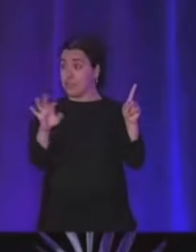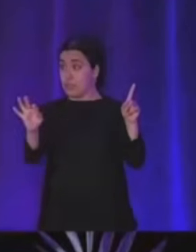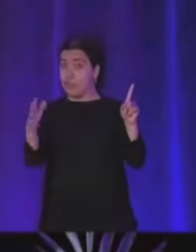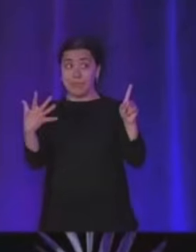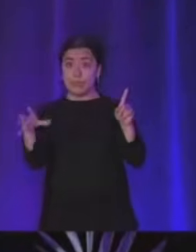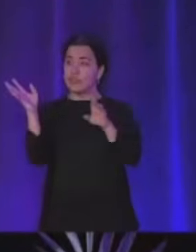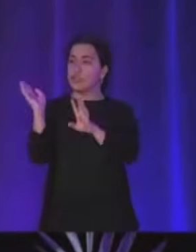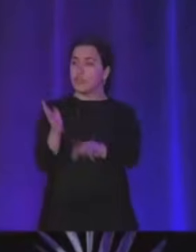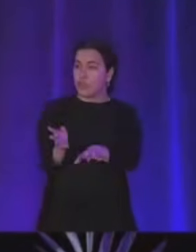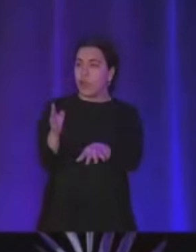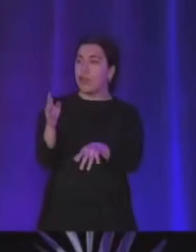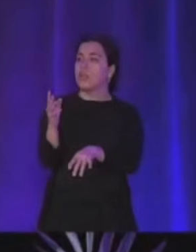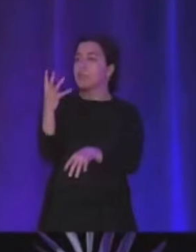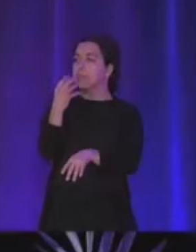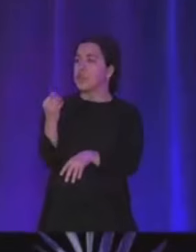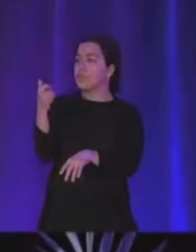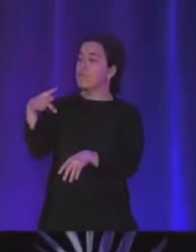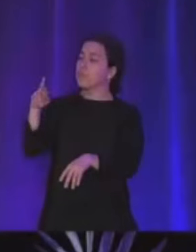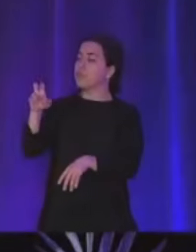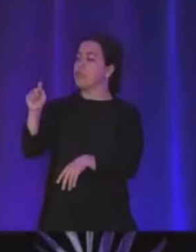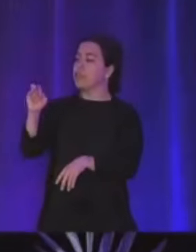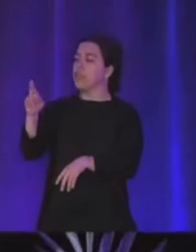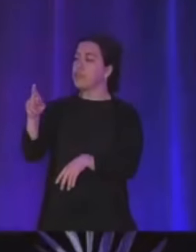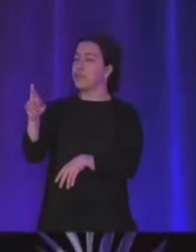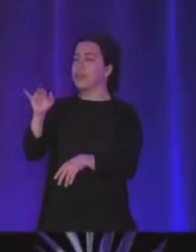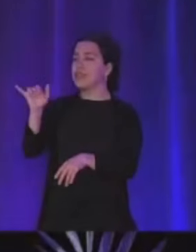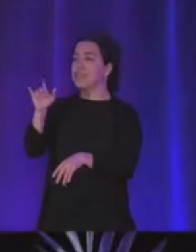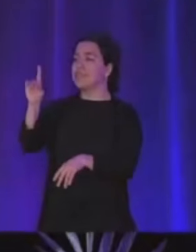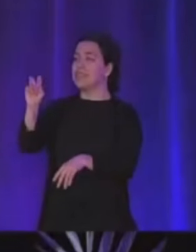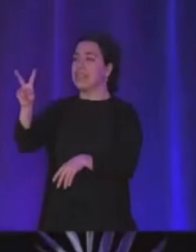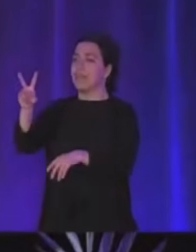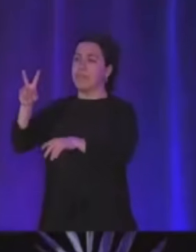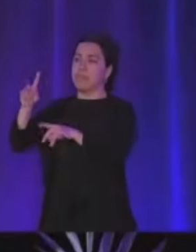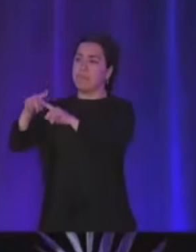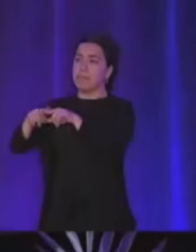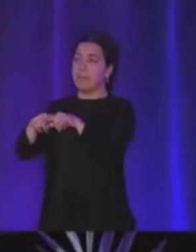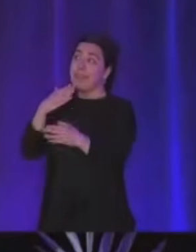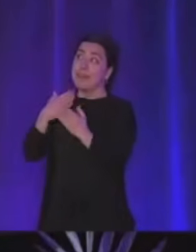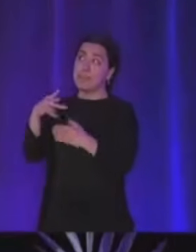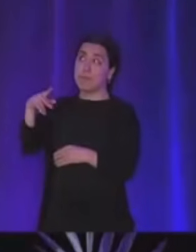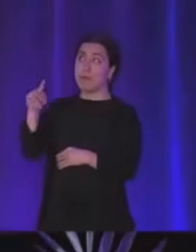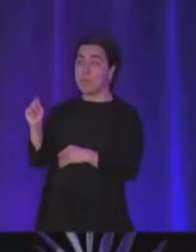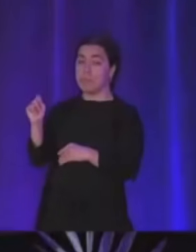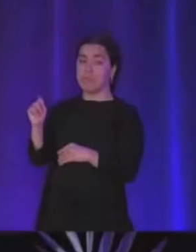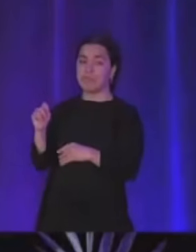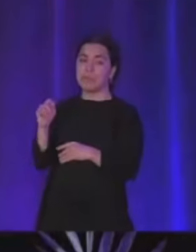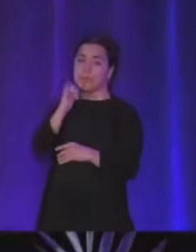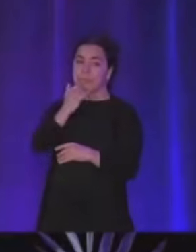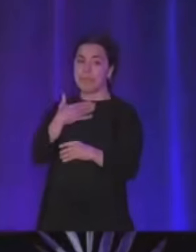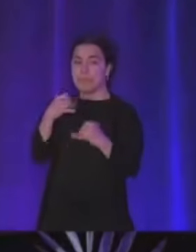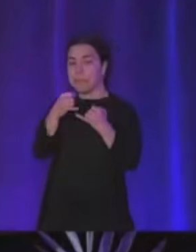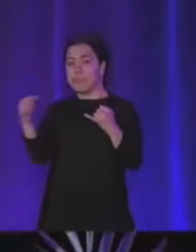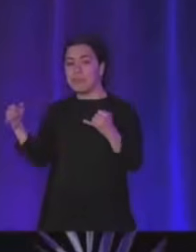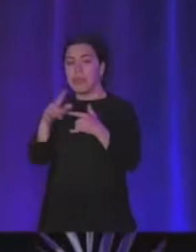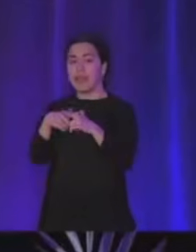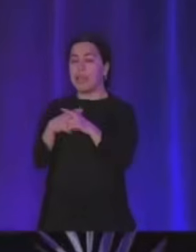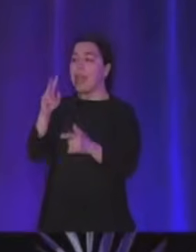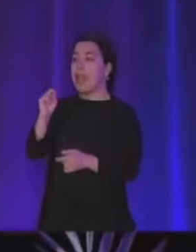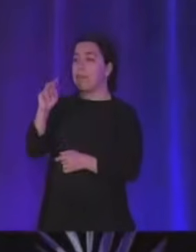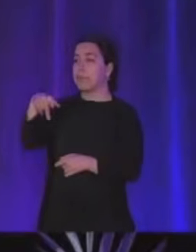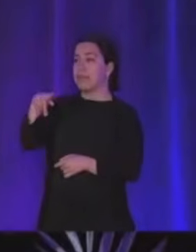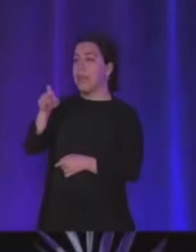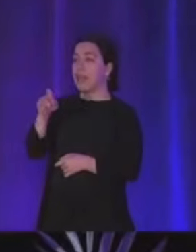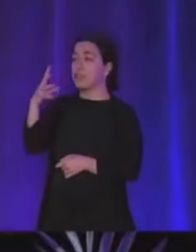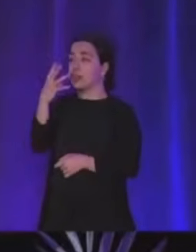installed Prettier as a dev dependency. I see my hyphens got combined together. Thanks, PowerPoint. And then you've done like npx prettier dot, so the current